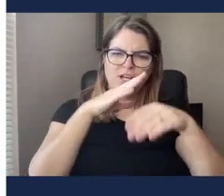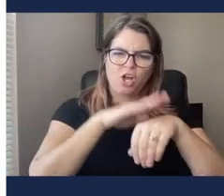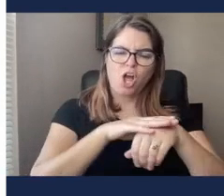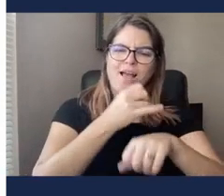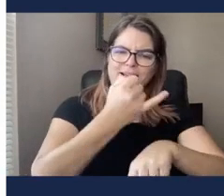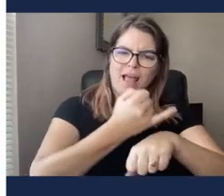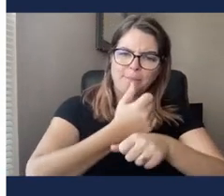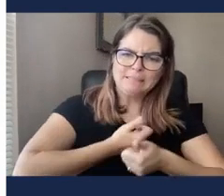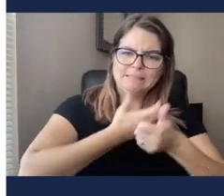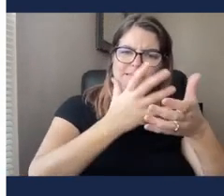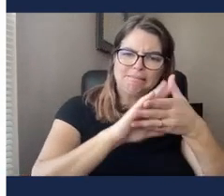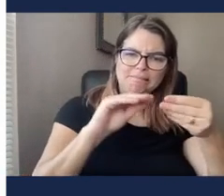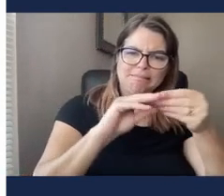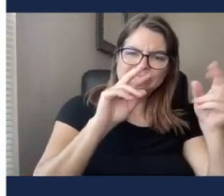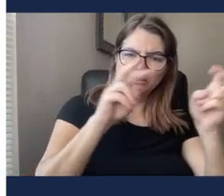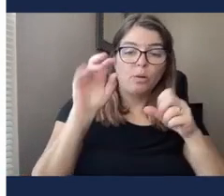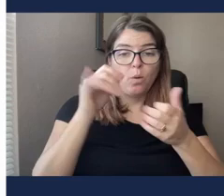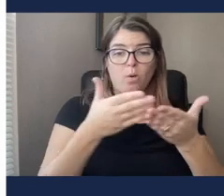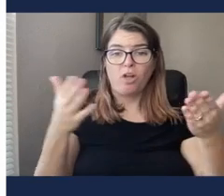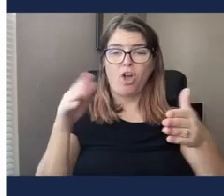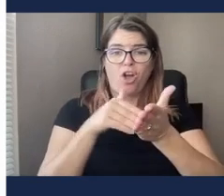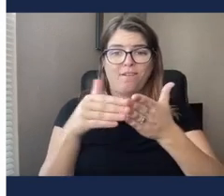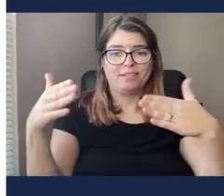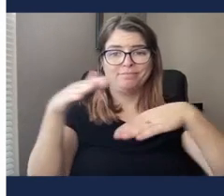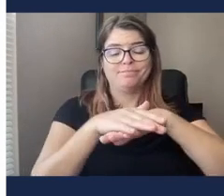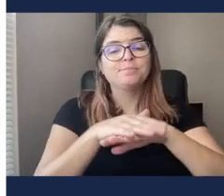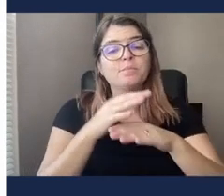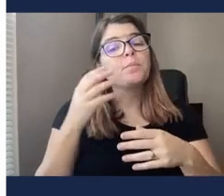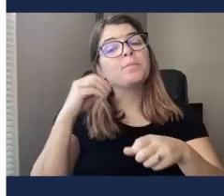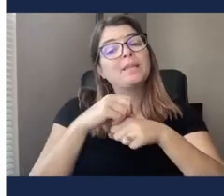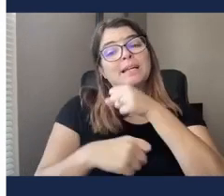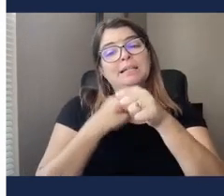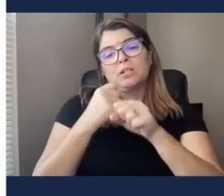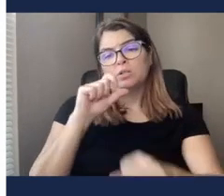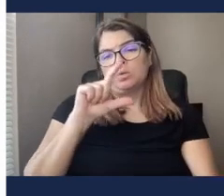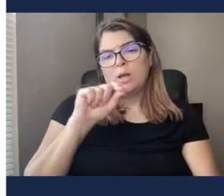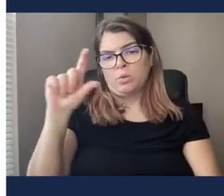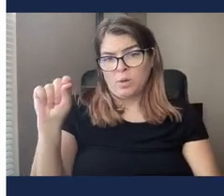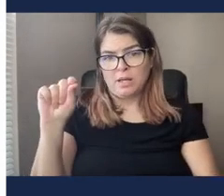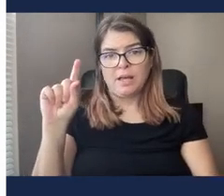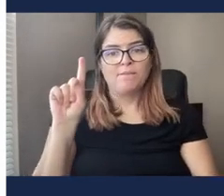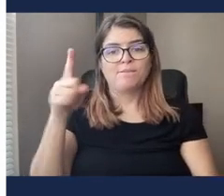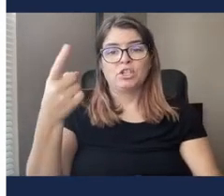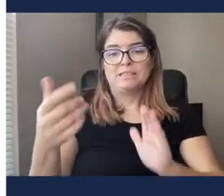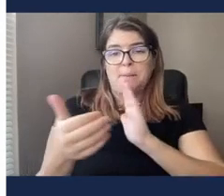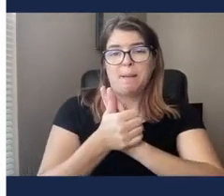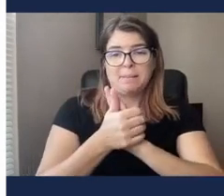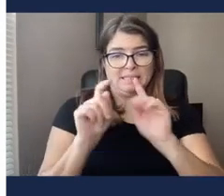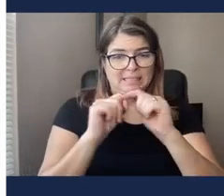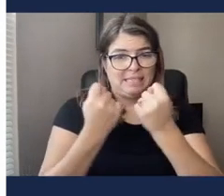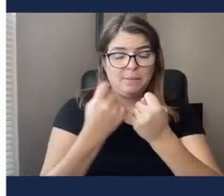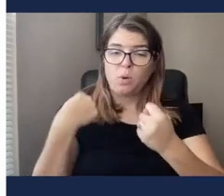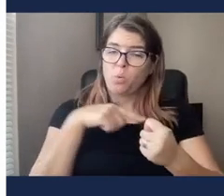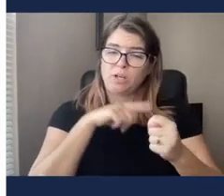these things intersected because in 2020, the First Amendment team spent essentially all of our